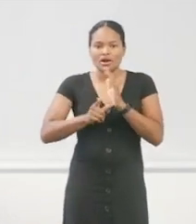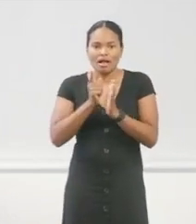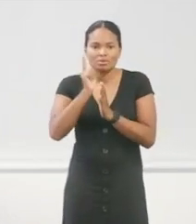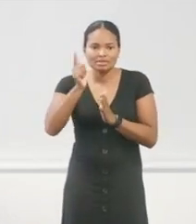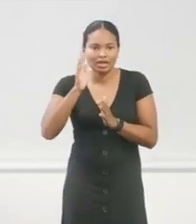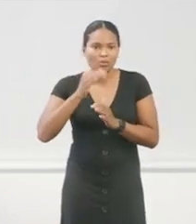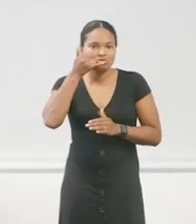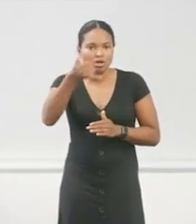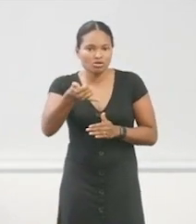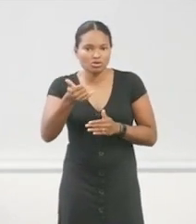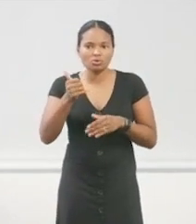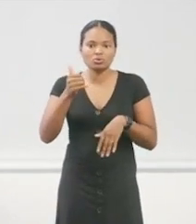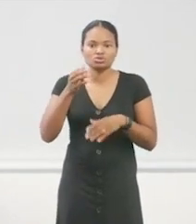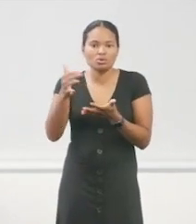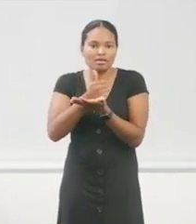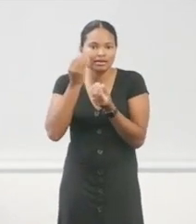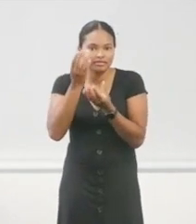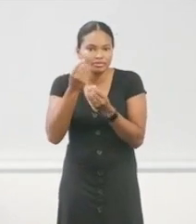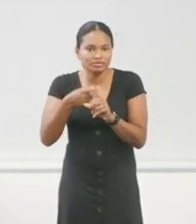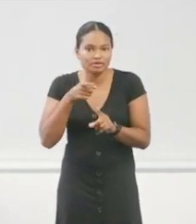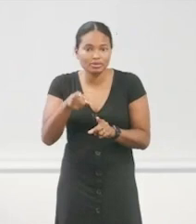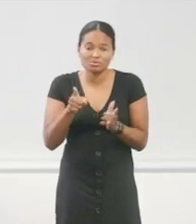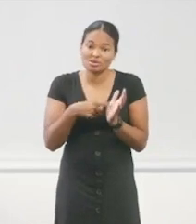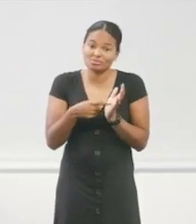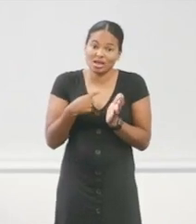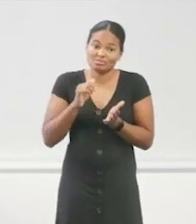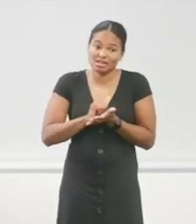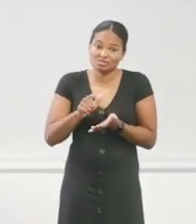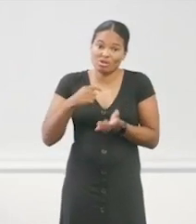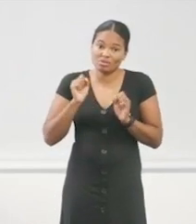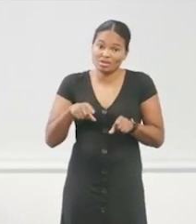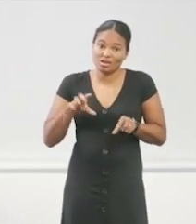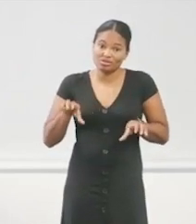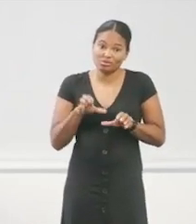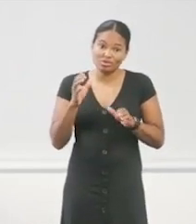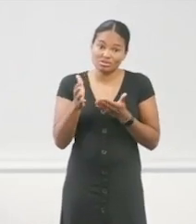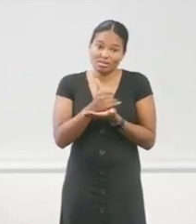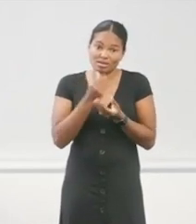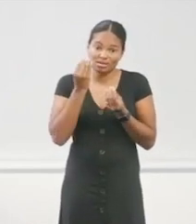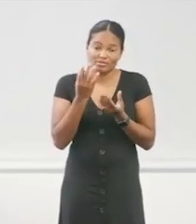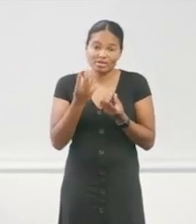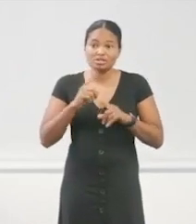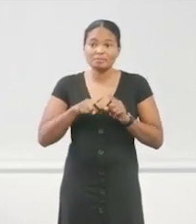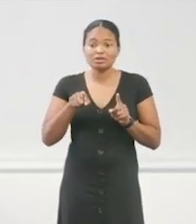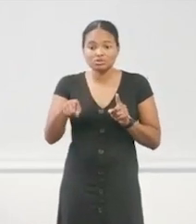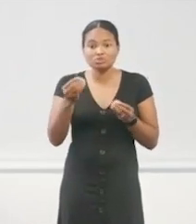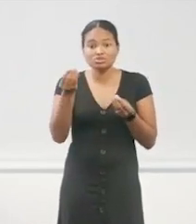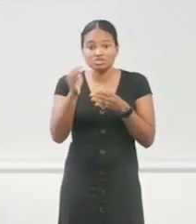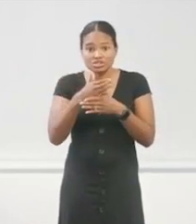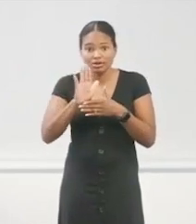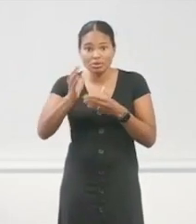information and to collect information from you. Sometimes that's all we can do is collect information, but sharing that information with us helps